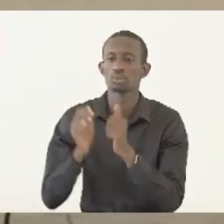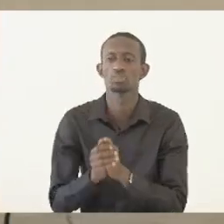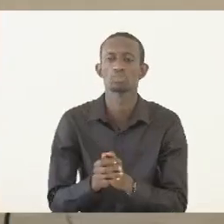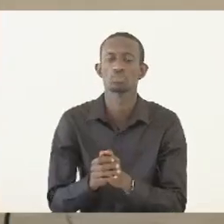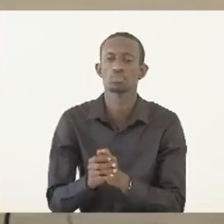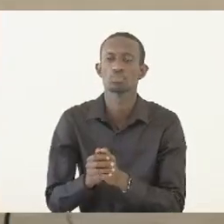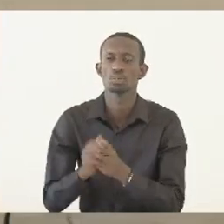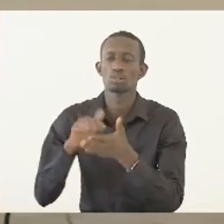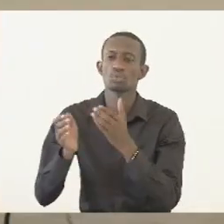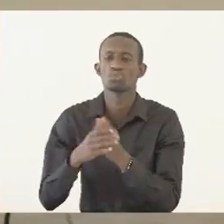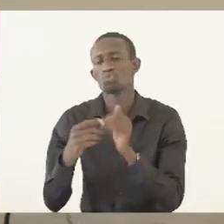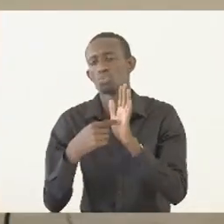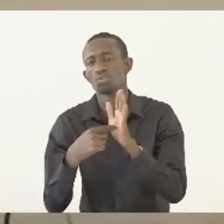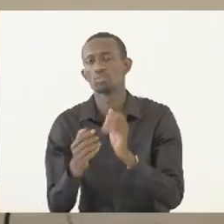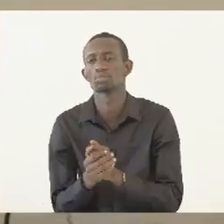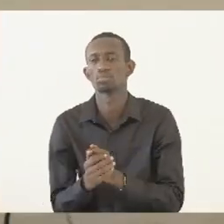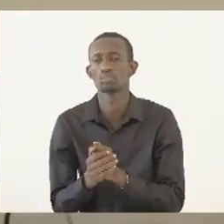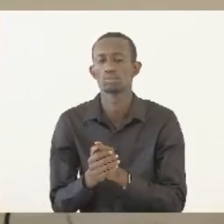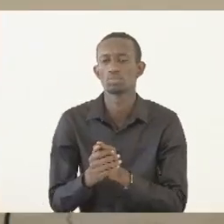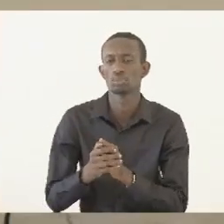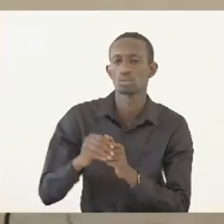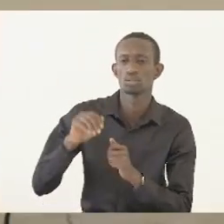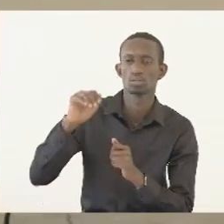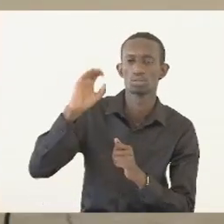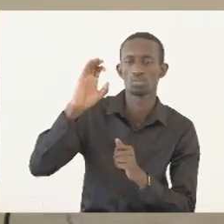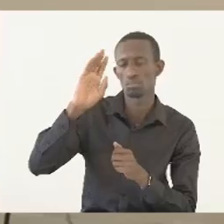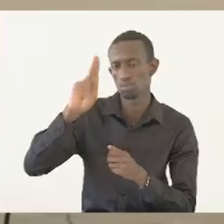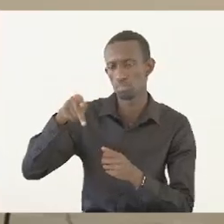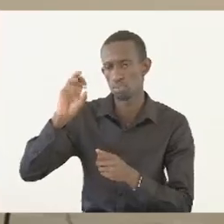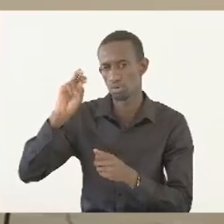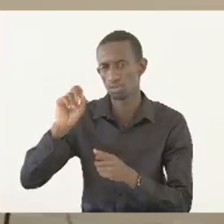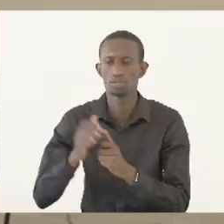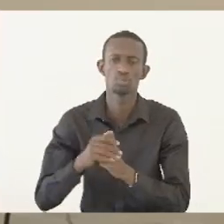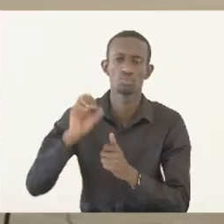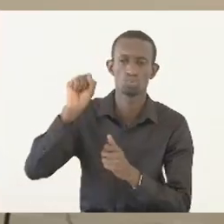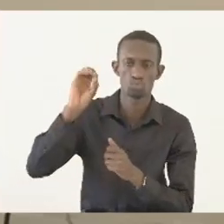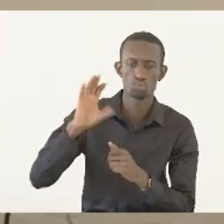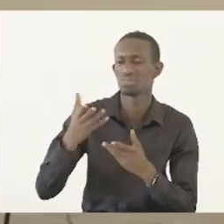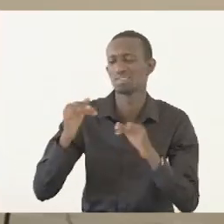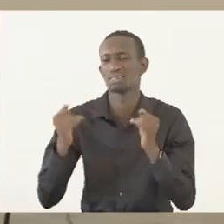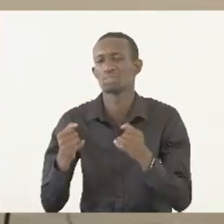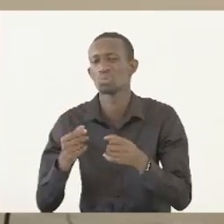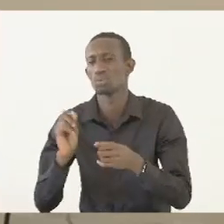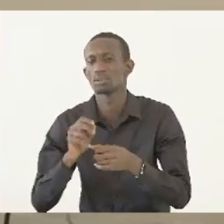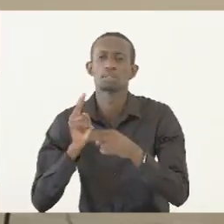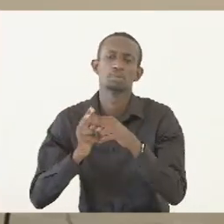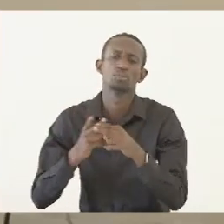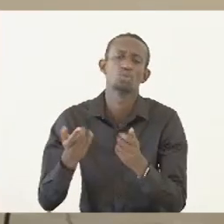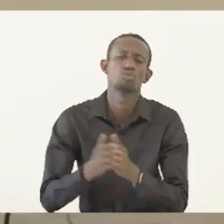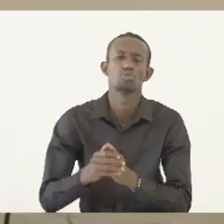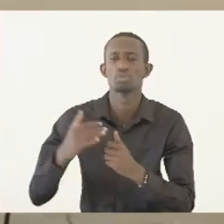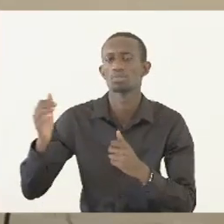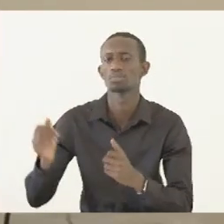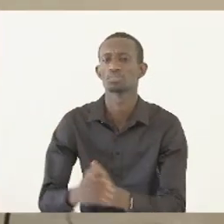sodium, lithium, hydrogen, potassium. So you just write the name of the